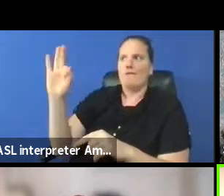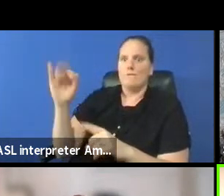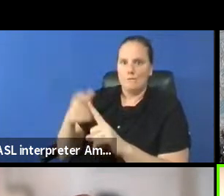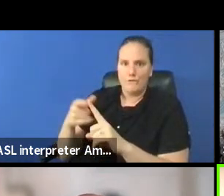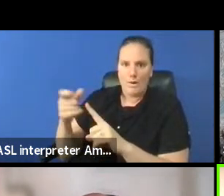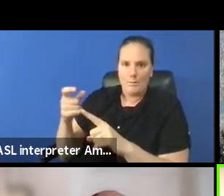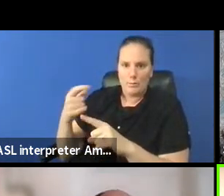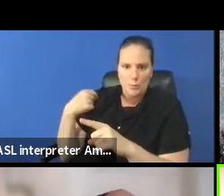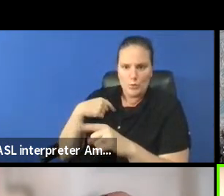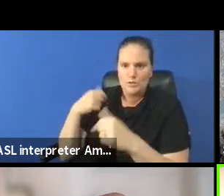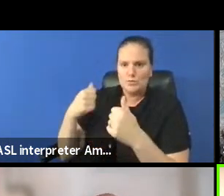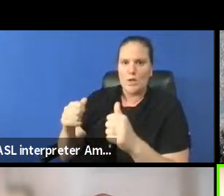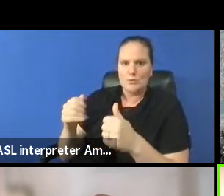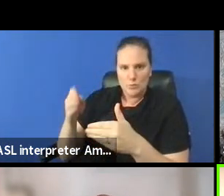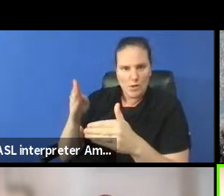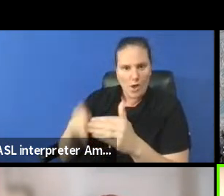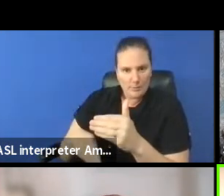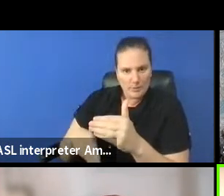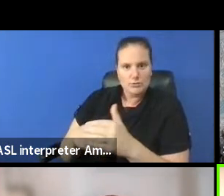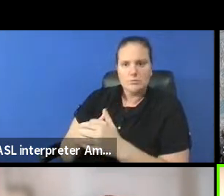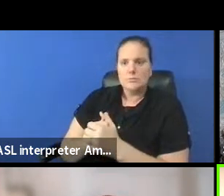what we're trying to accomplish here.